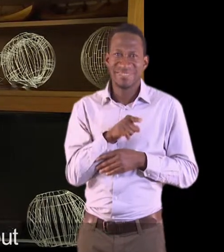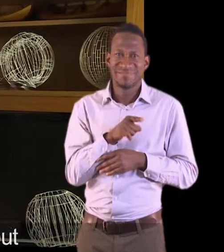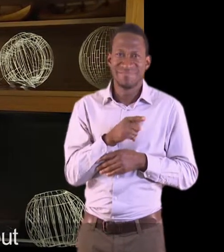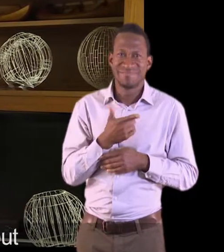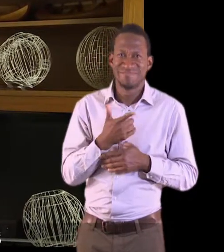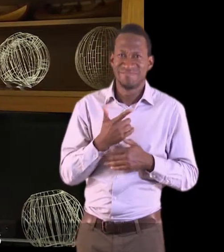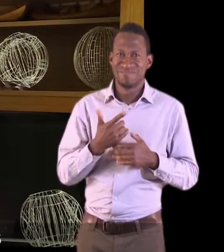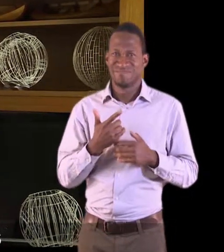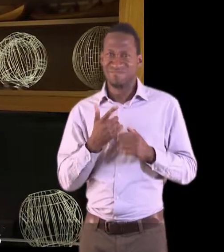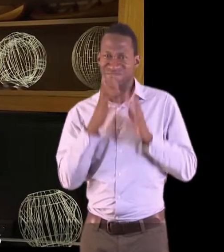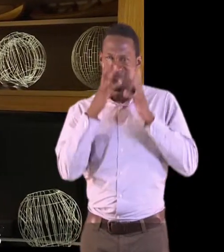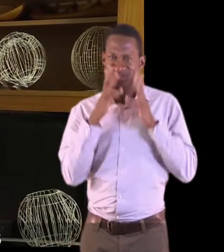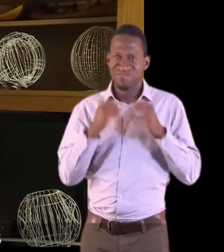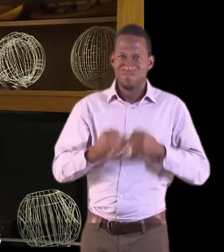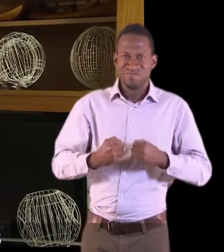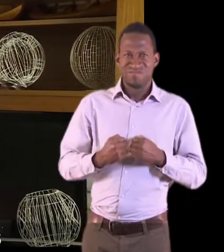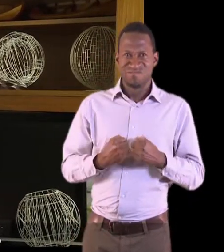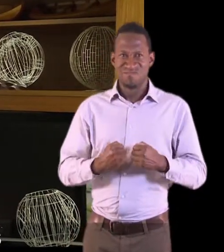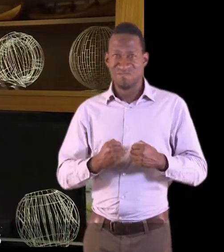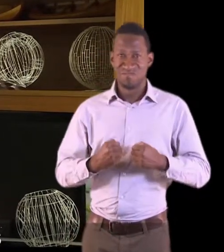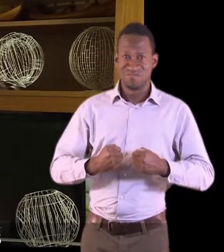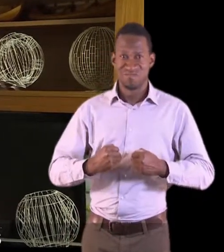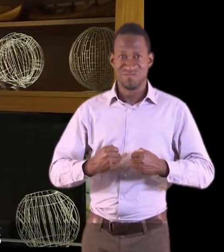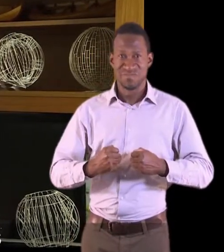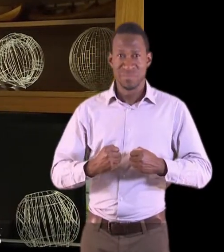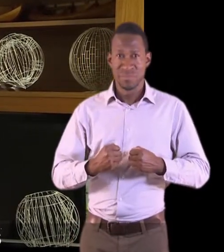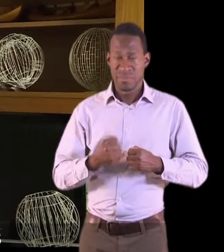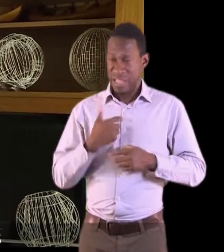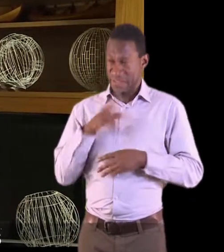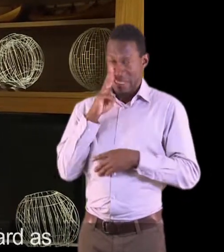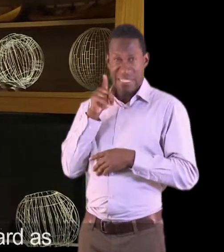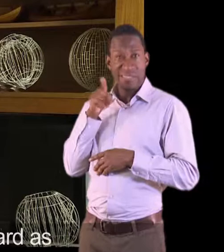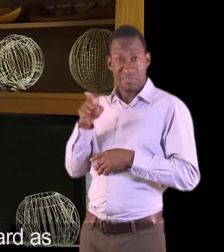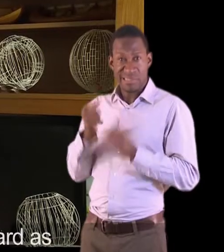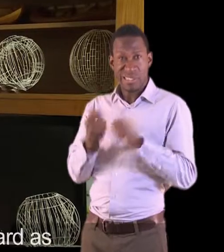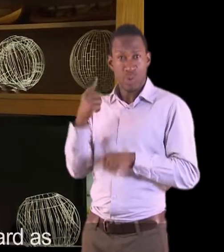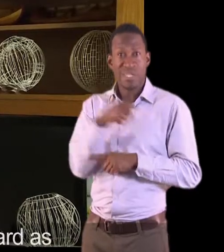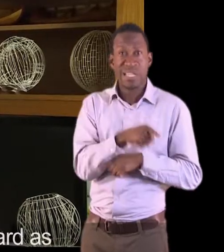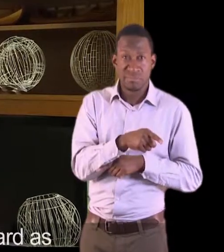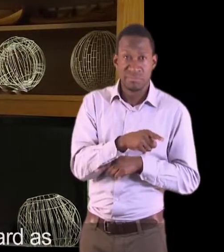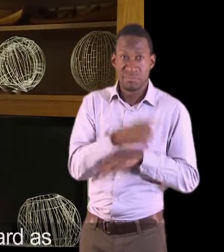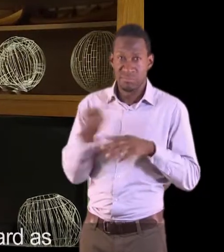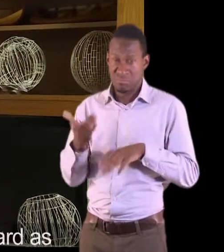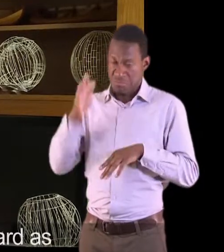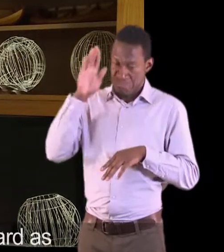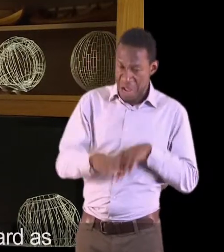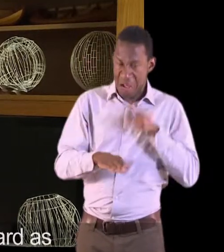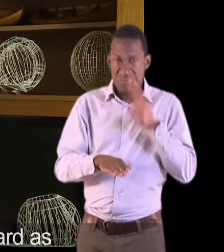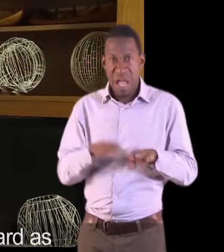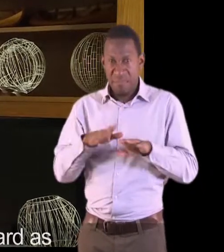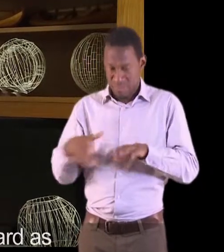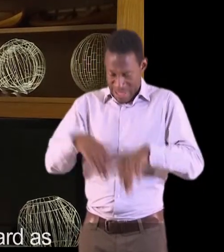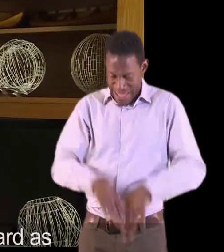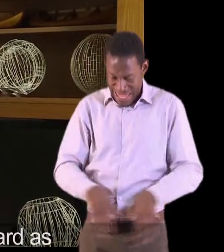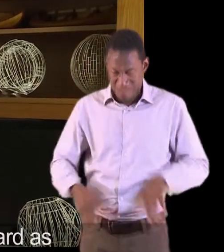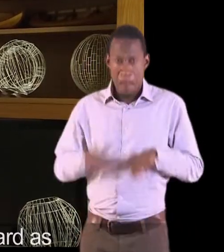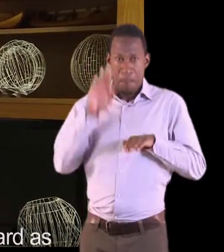over his back, over his knees, and beat him as hard as he could on his bare